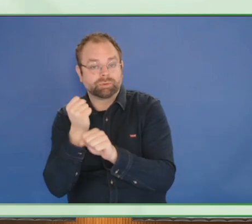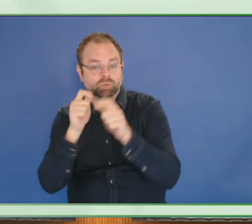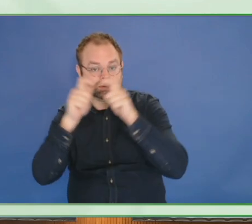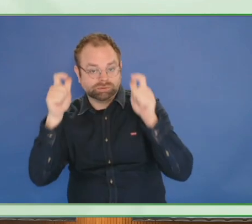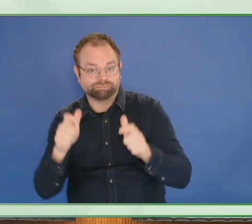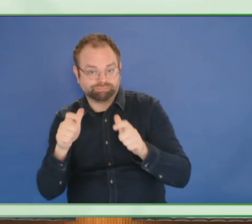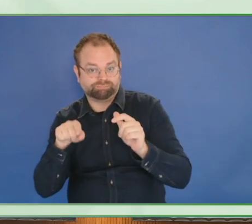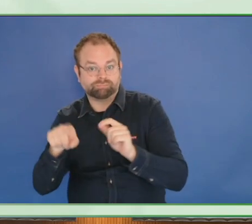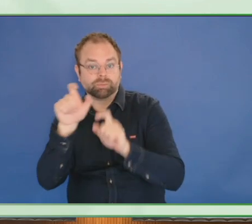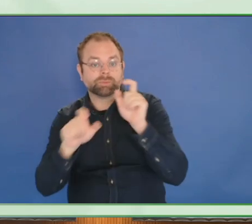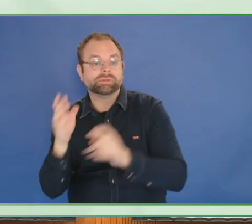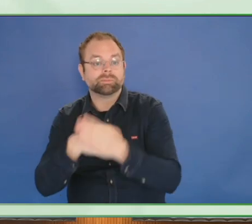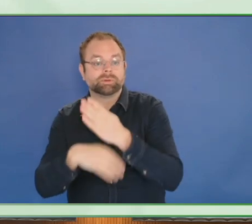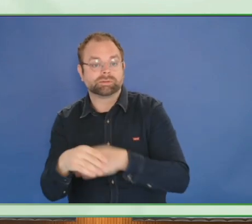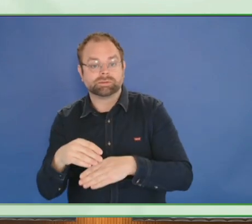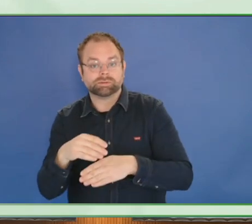their businesses.